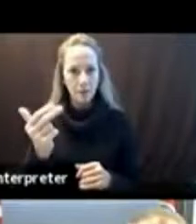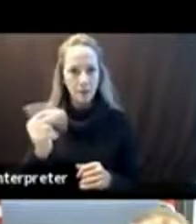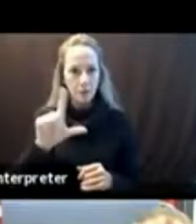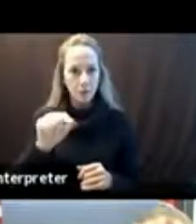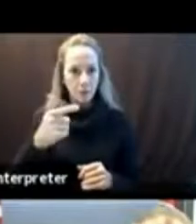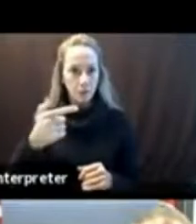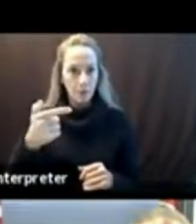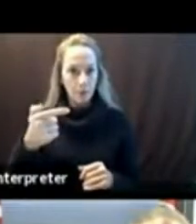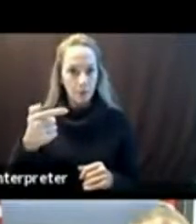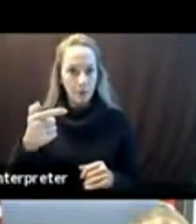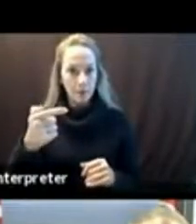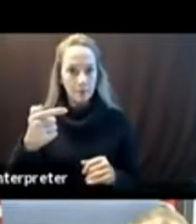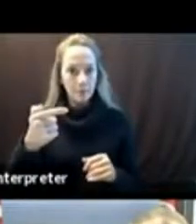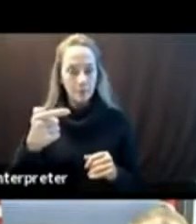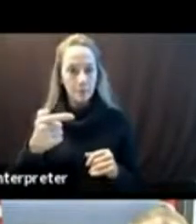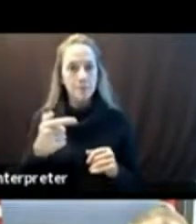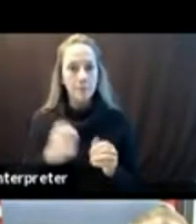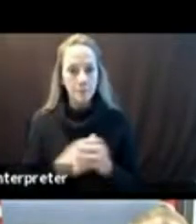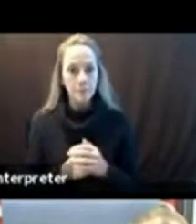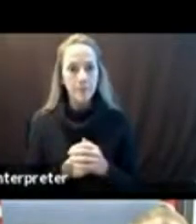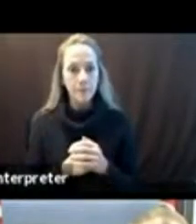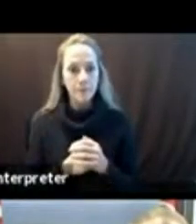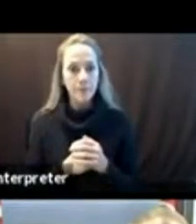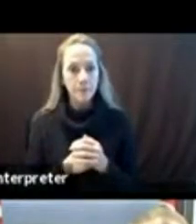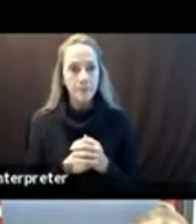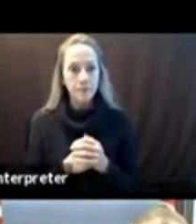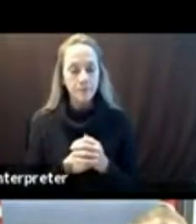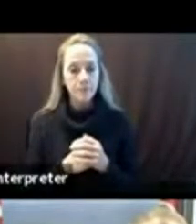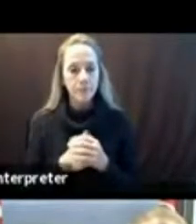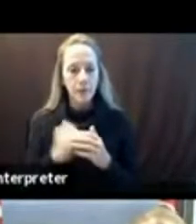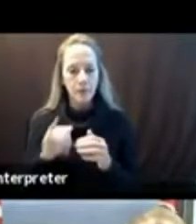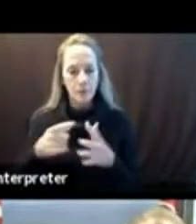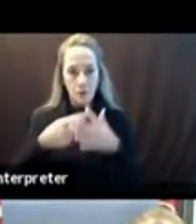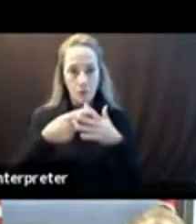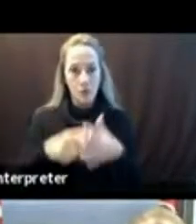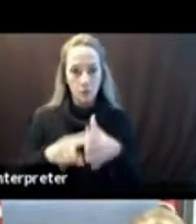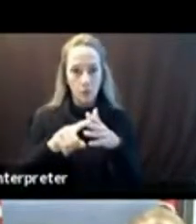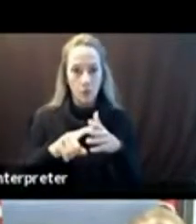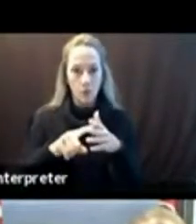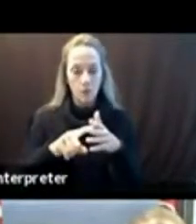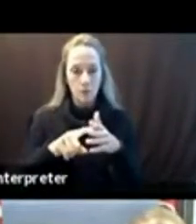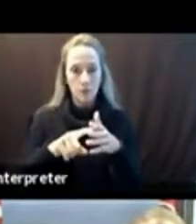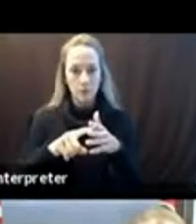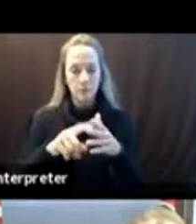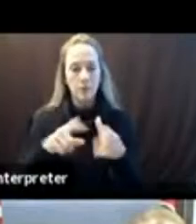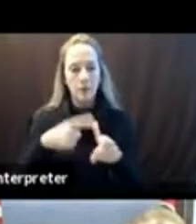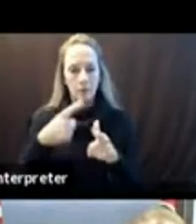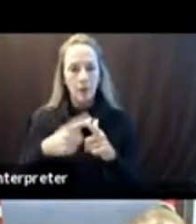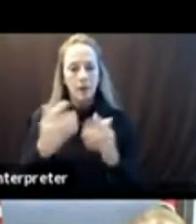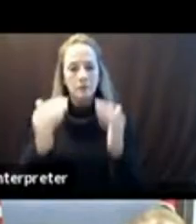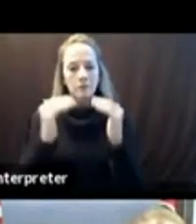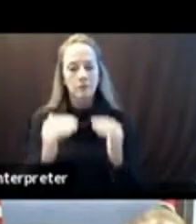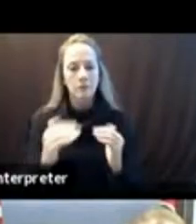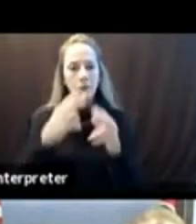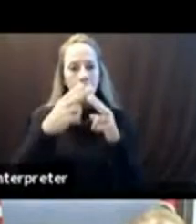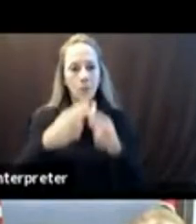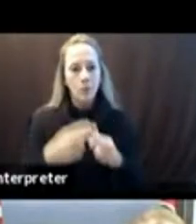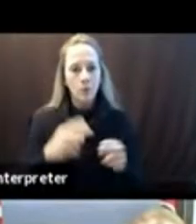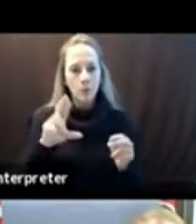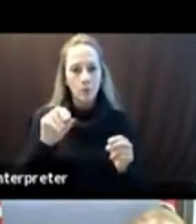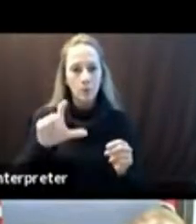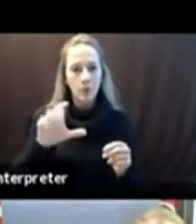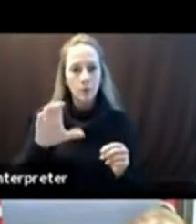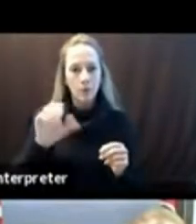2021. And after a call to order, the first order of business is going to be a roll call. And who